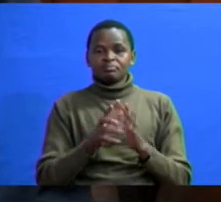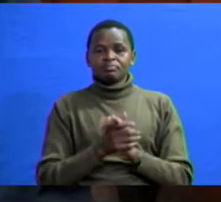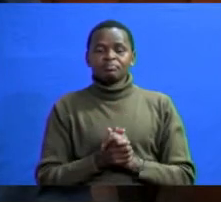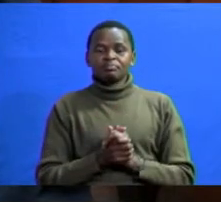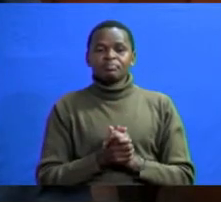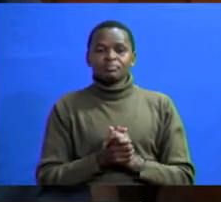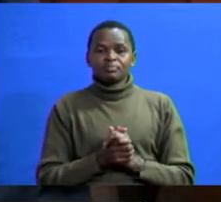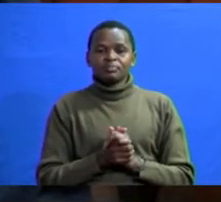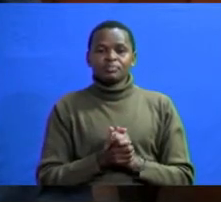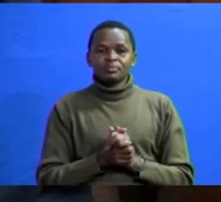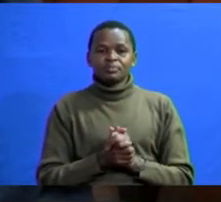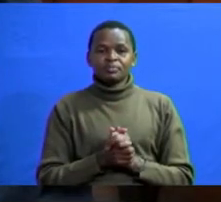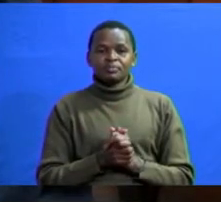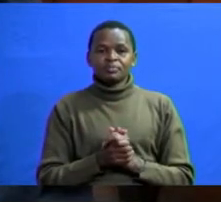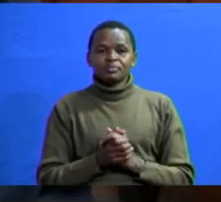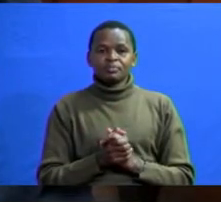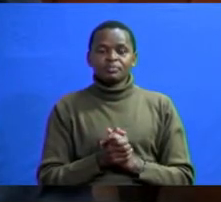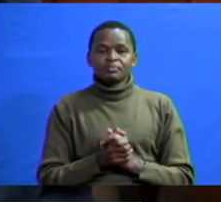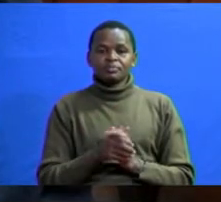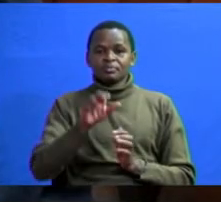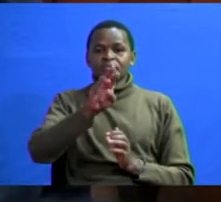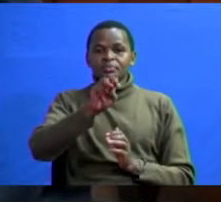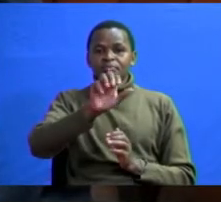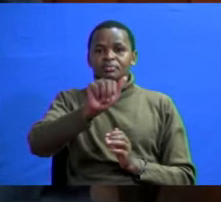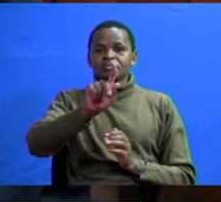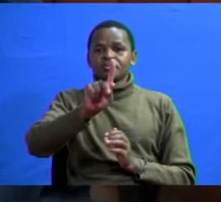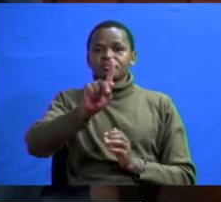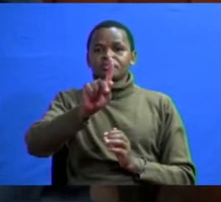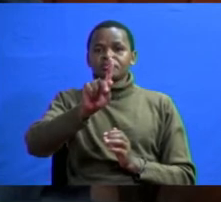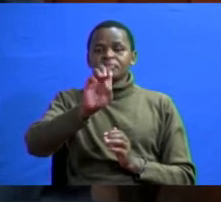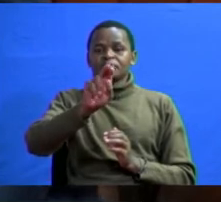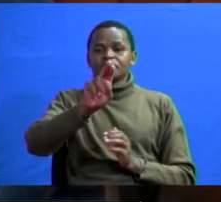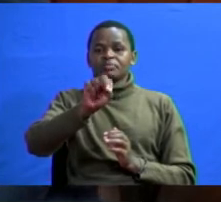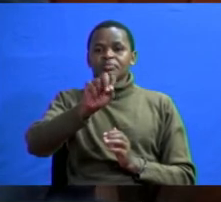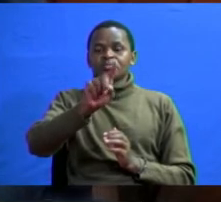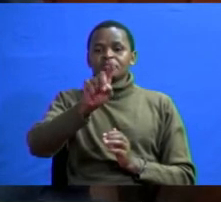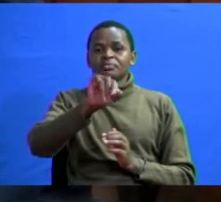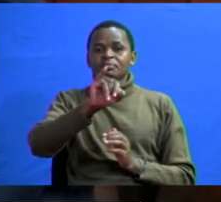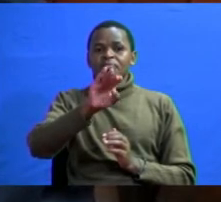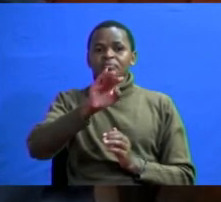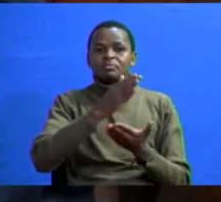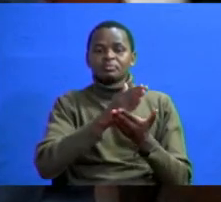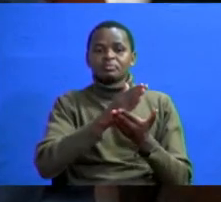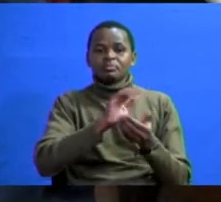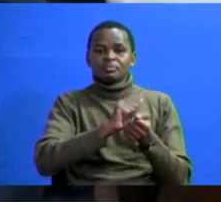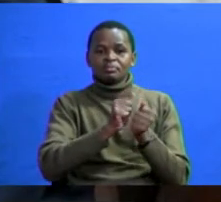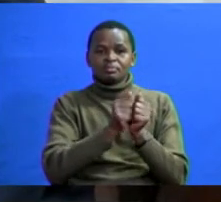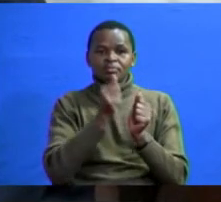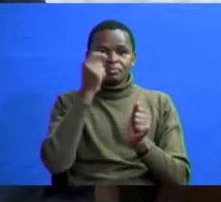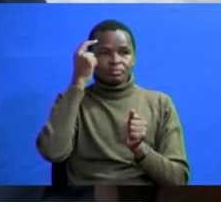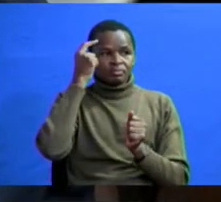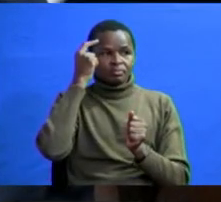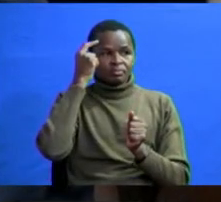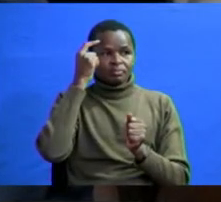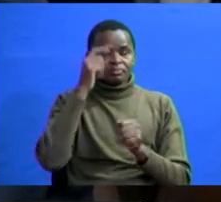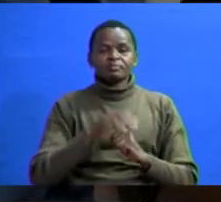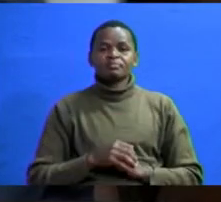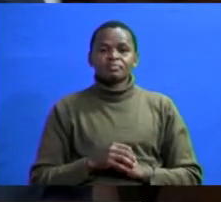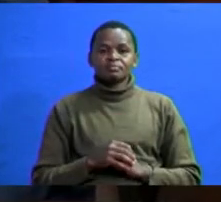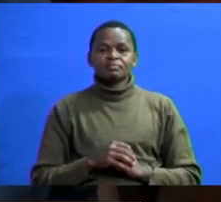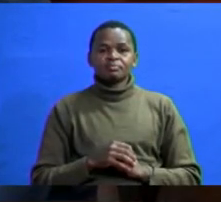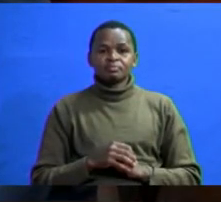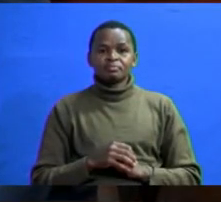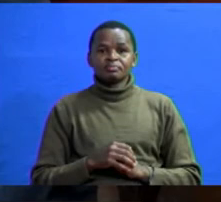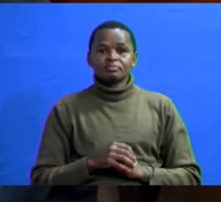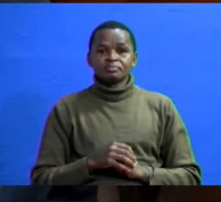Some of Mr. Mackenzie's victims, some of them would change their minds along